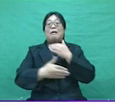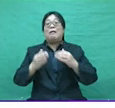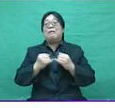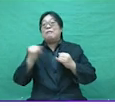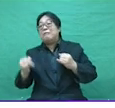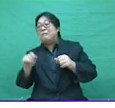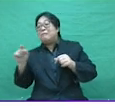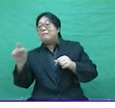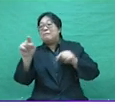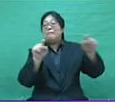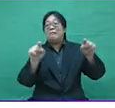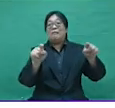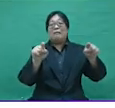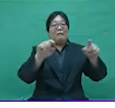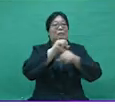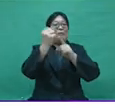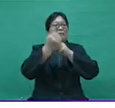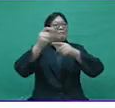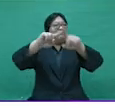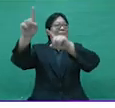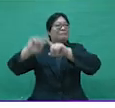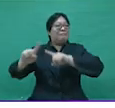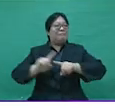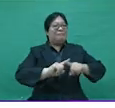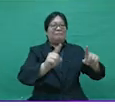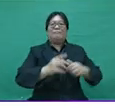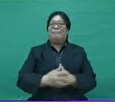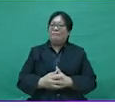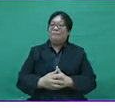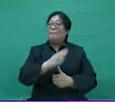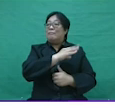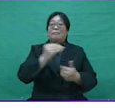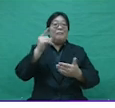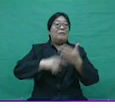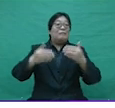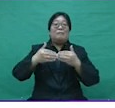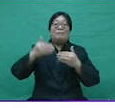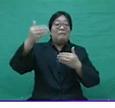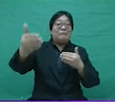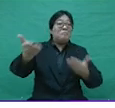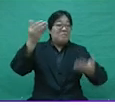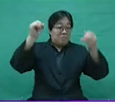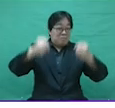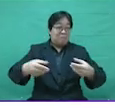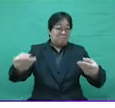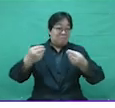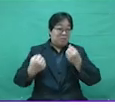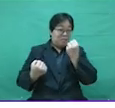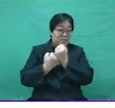country, things might have been different and ahead of us, what could give us some